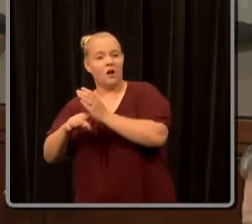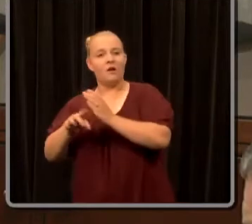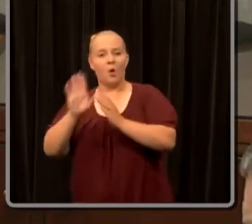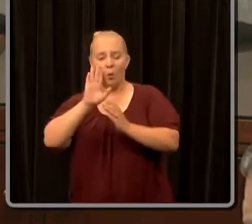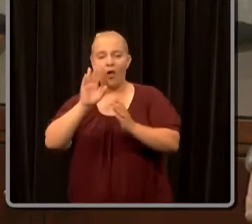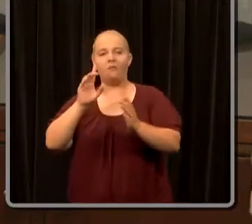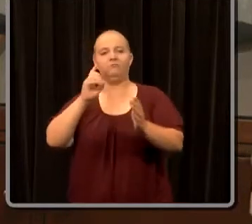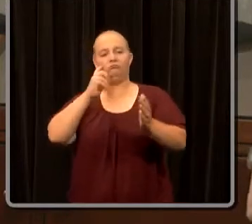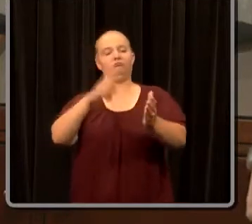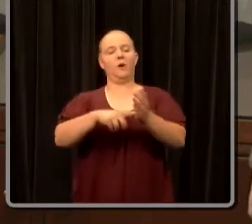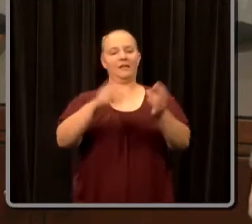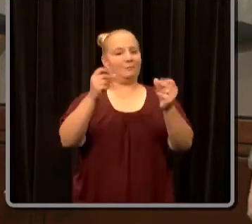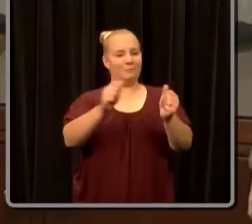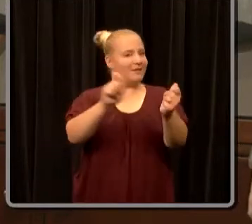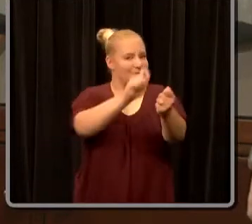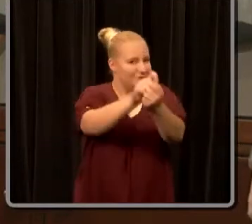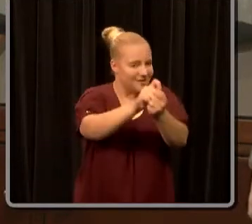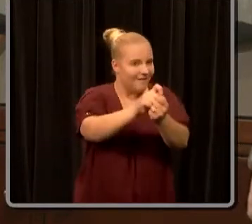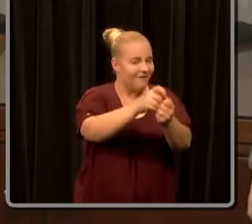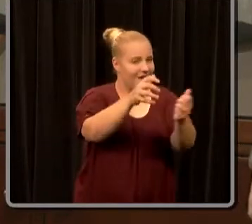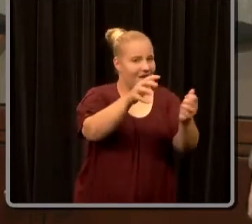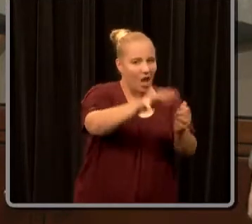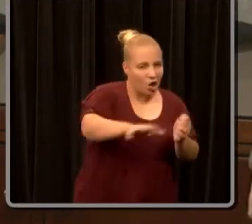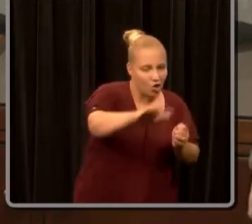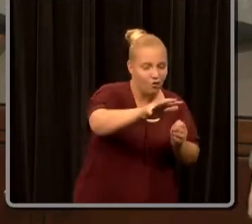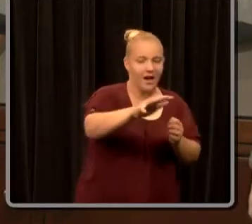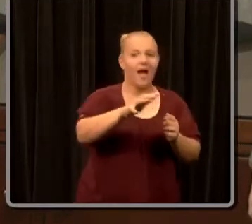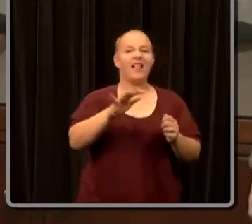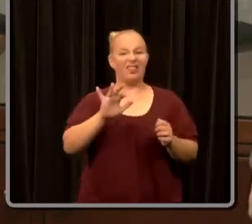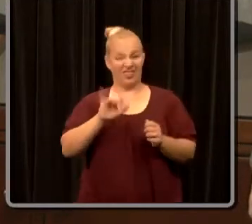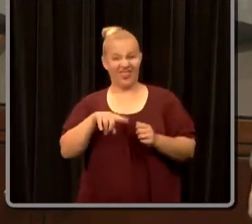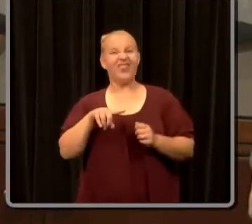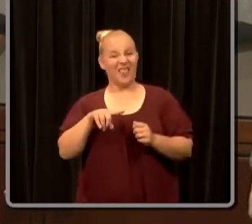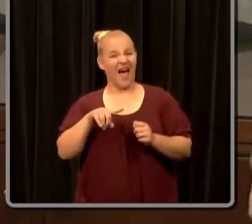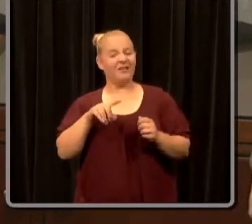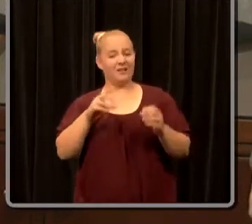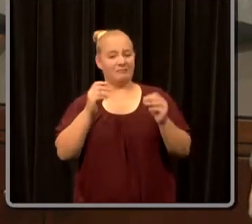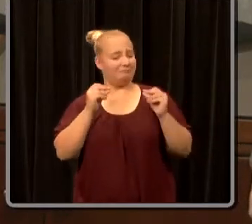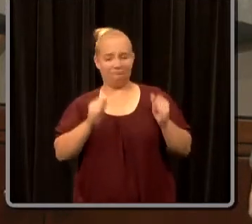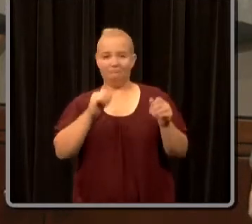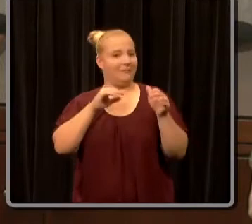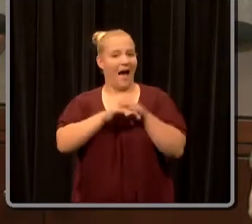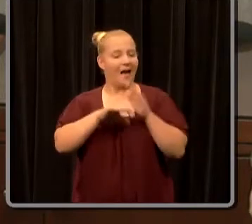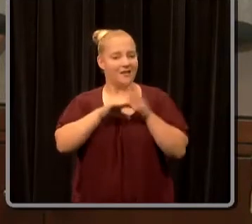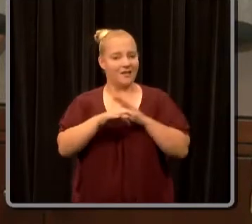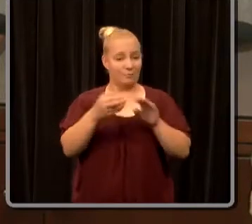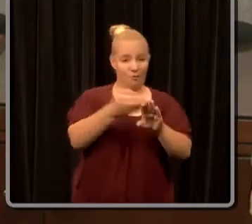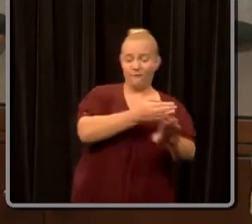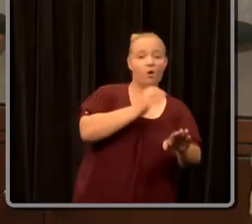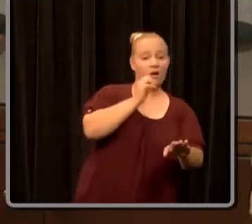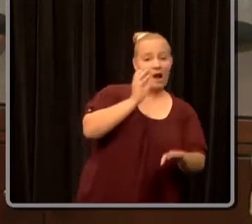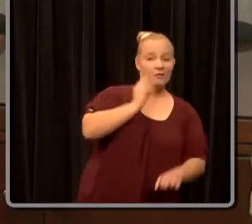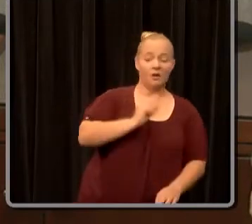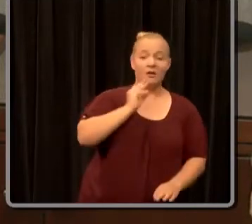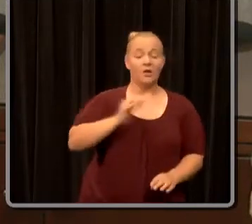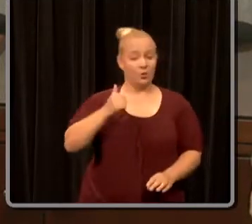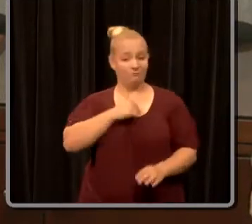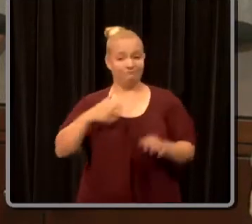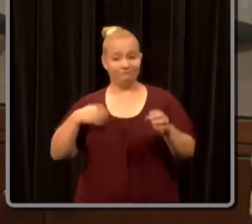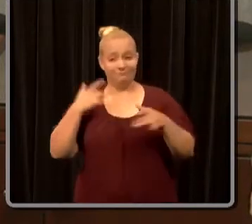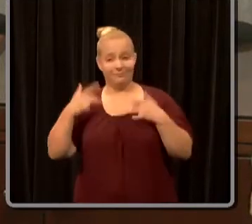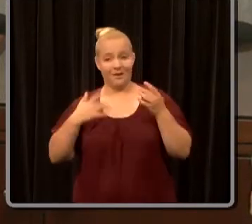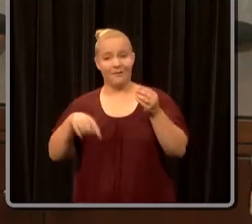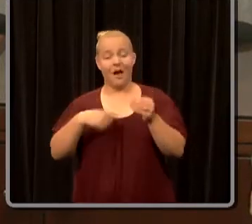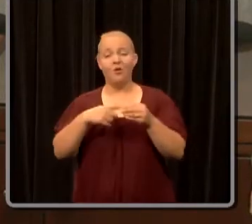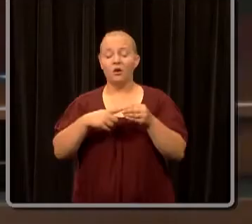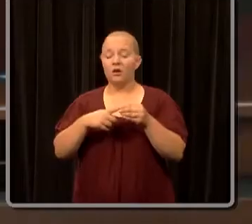needs assistance, and again, that's a instant access that we have not had in the past, that we're really excited about for staff. And given the